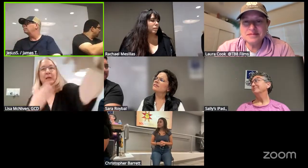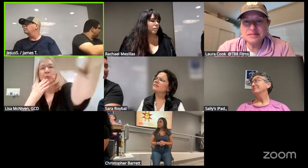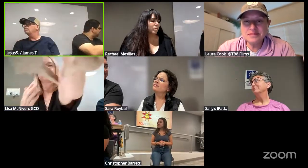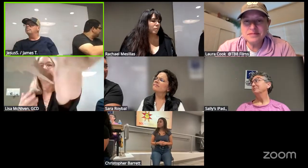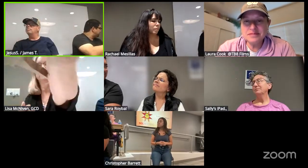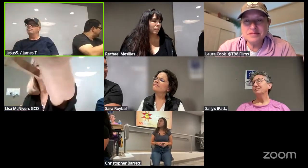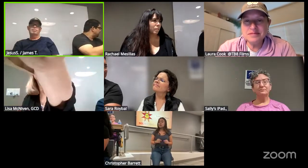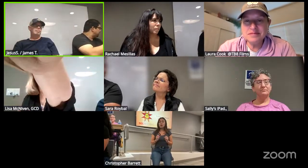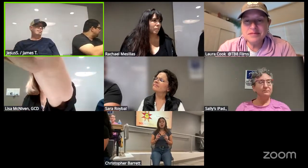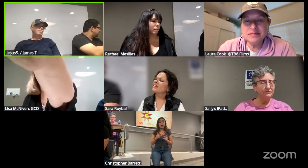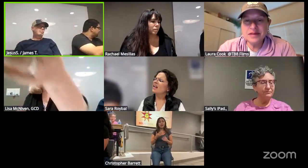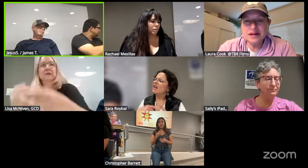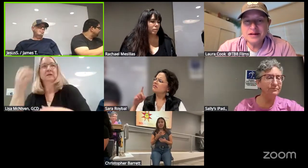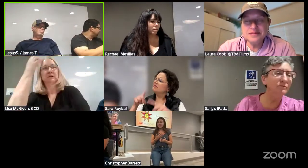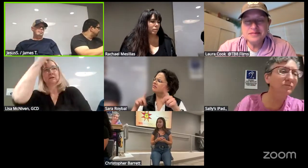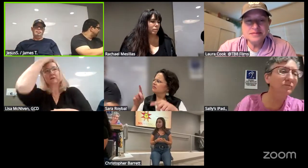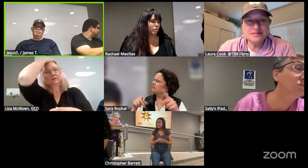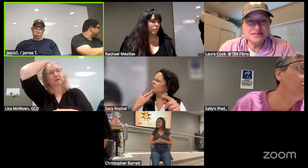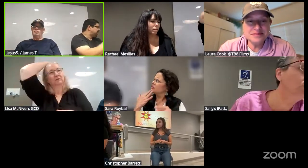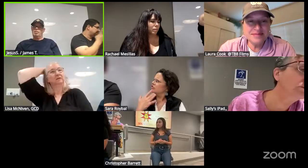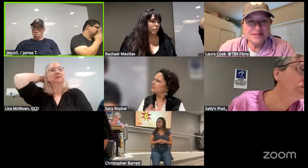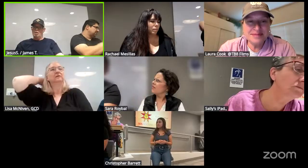Thank you.